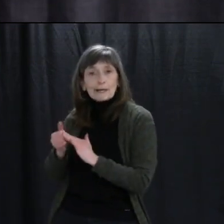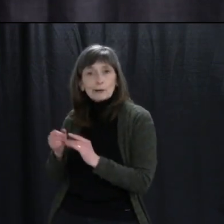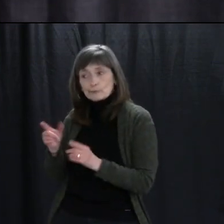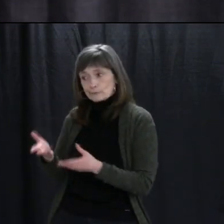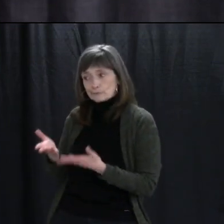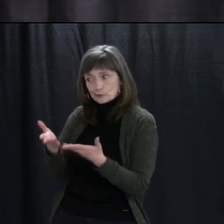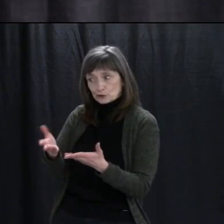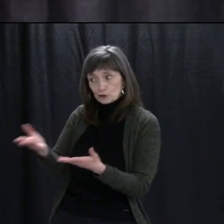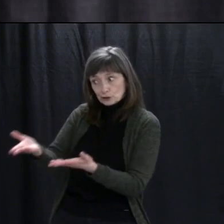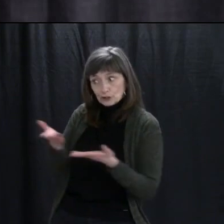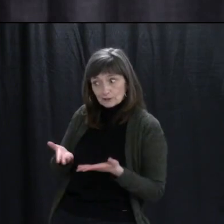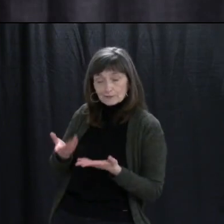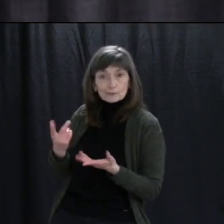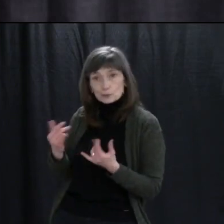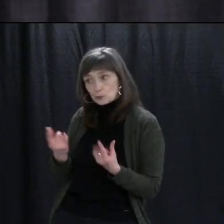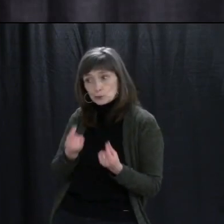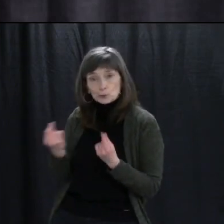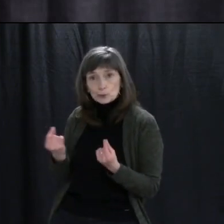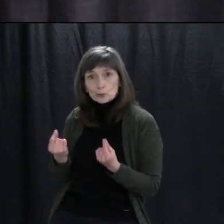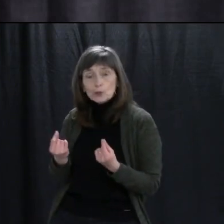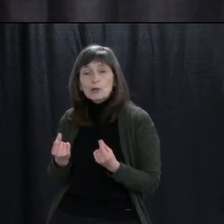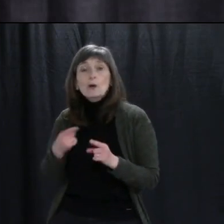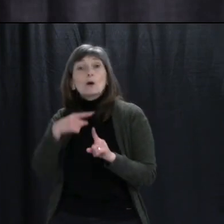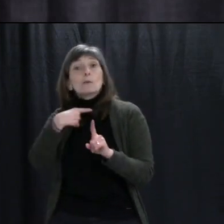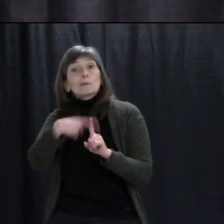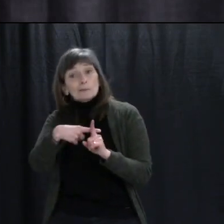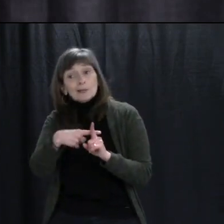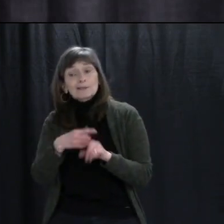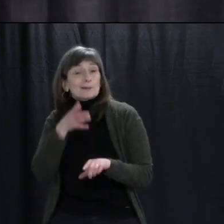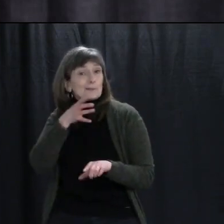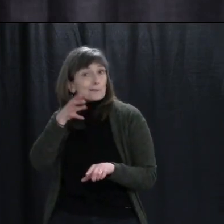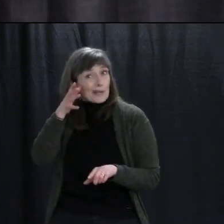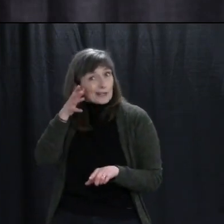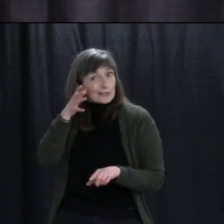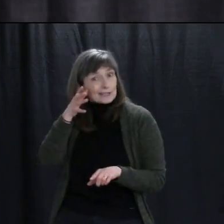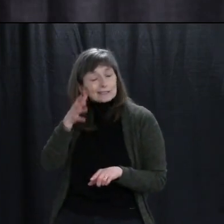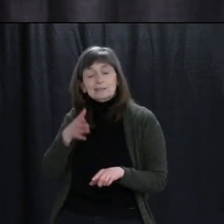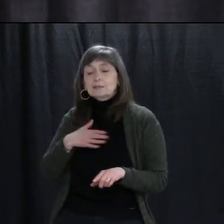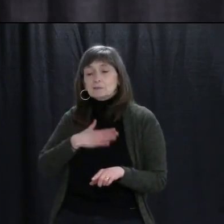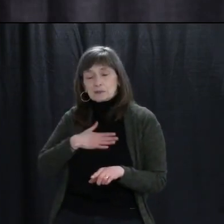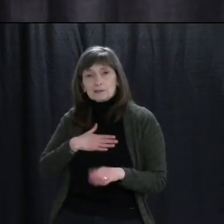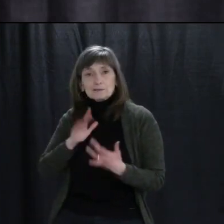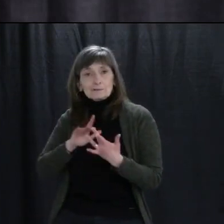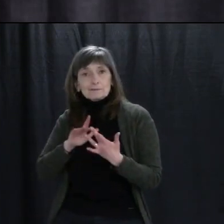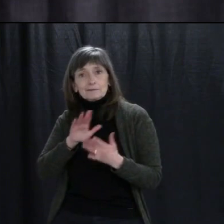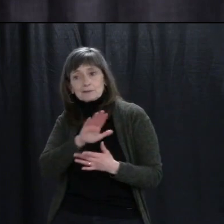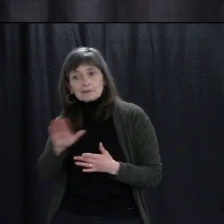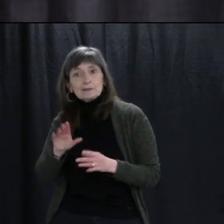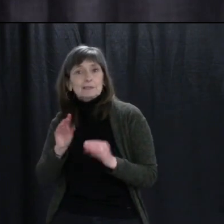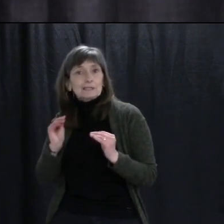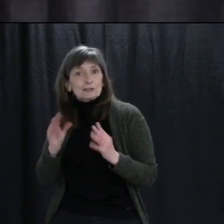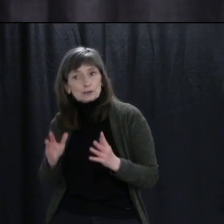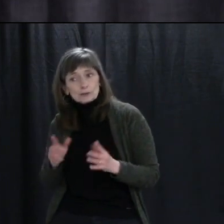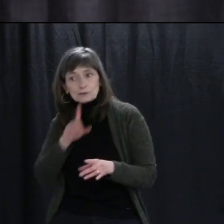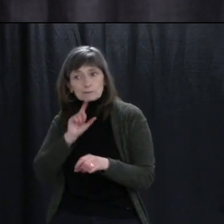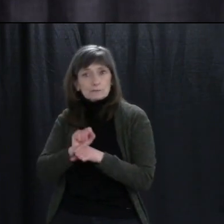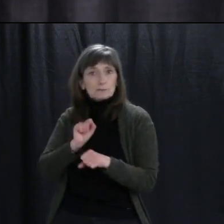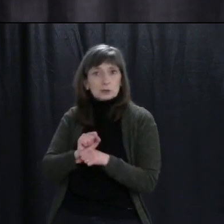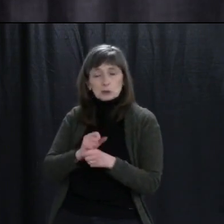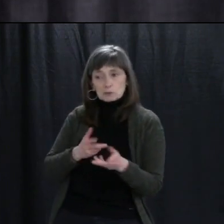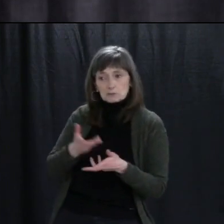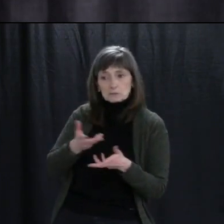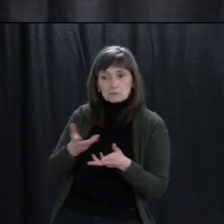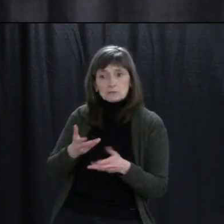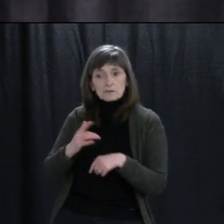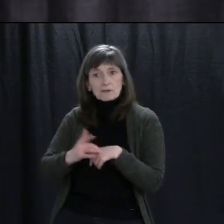we encourage parents of those students certainly to contact their teachers, and we'll make sure that teachers